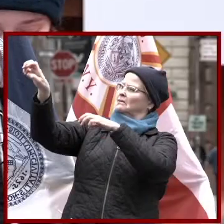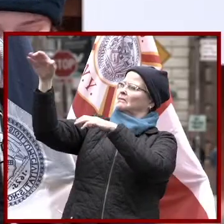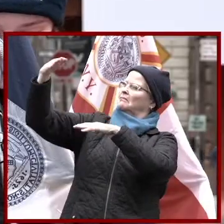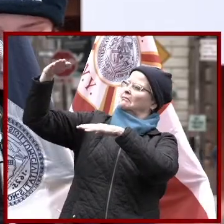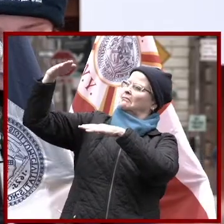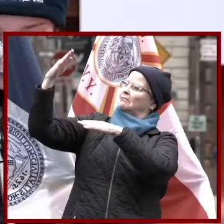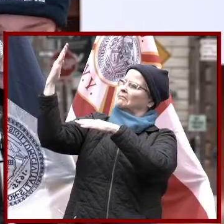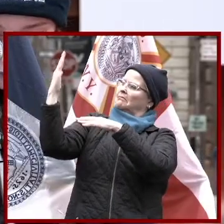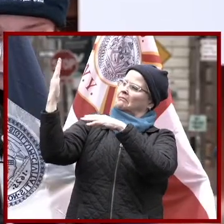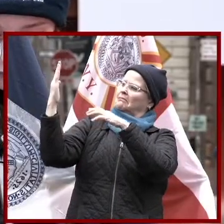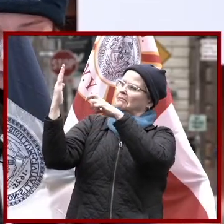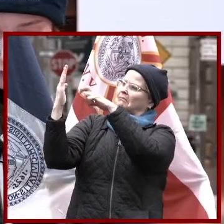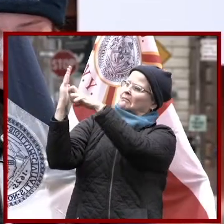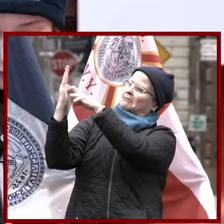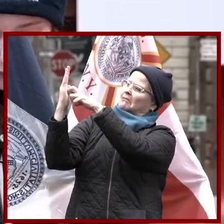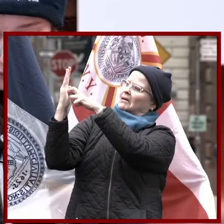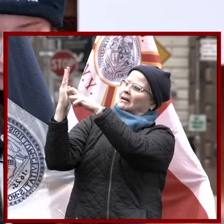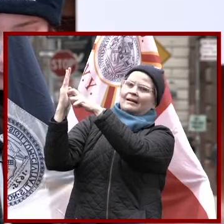an hour,